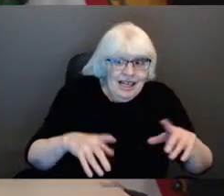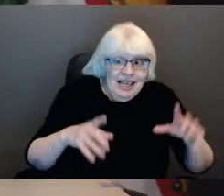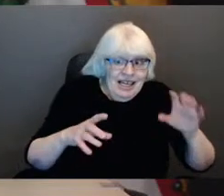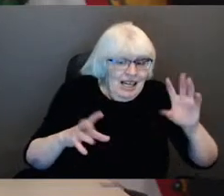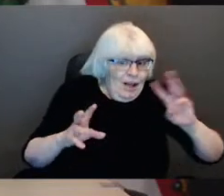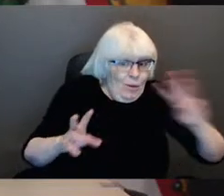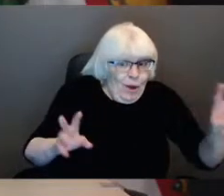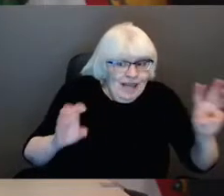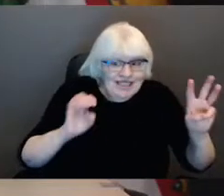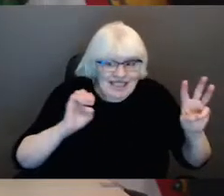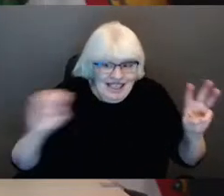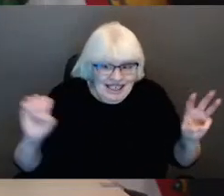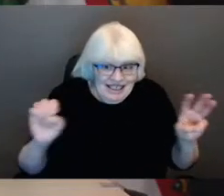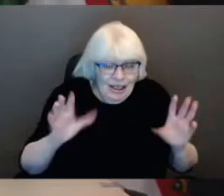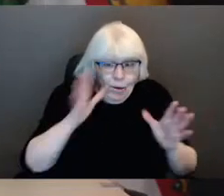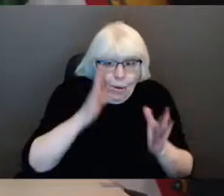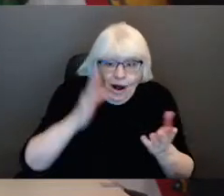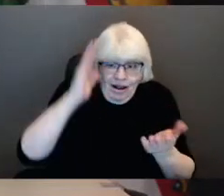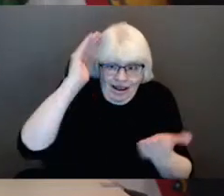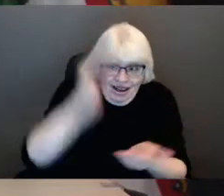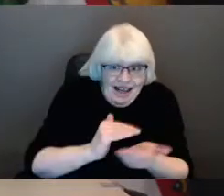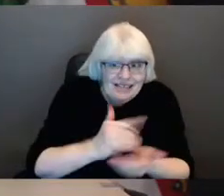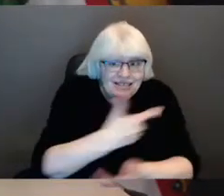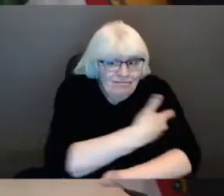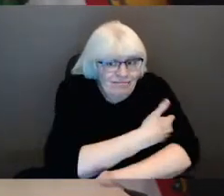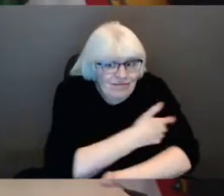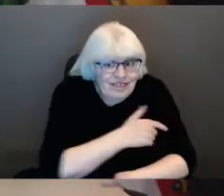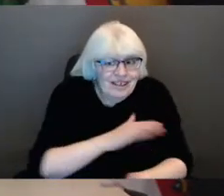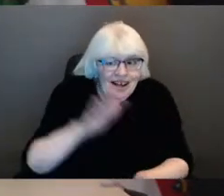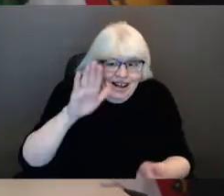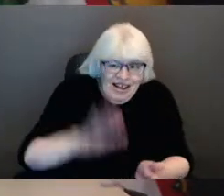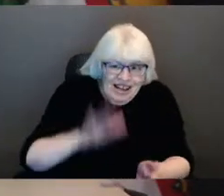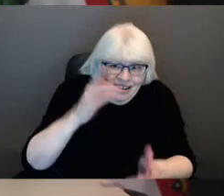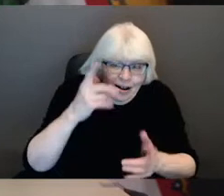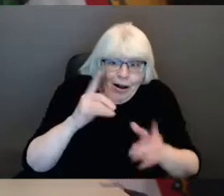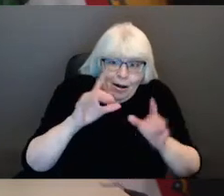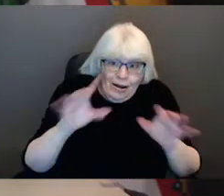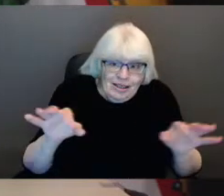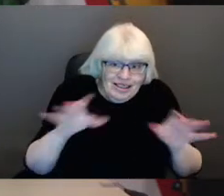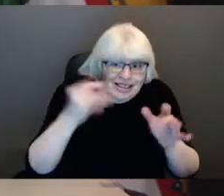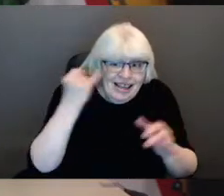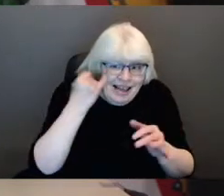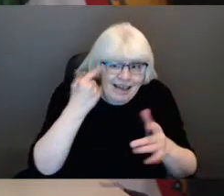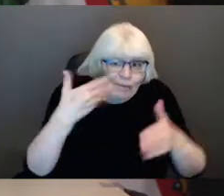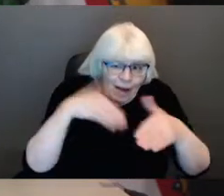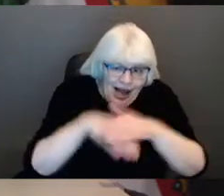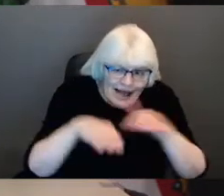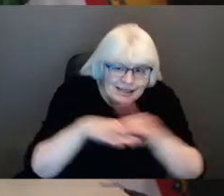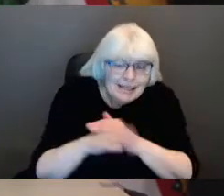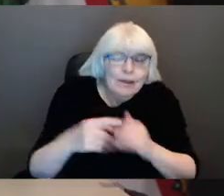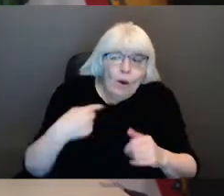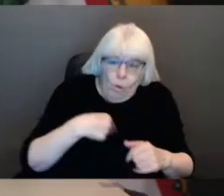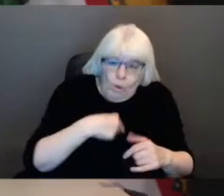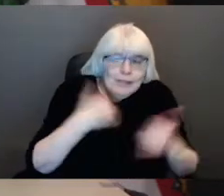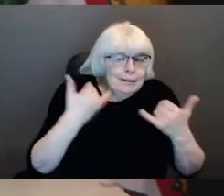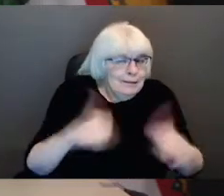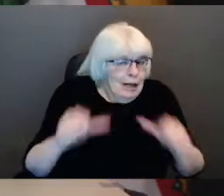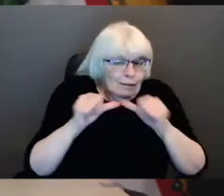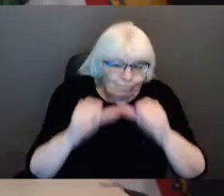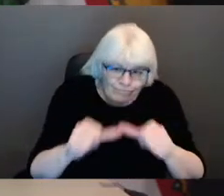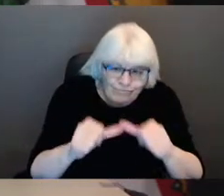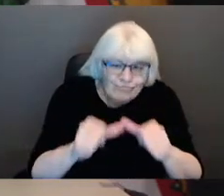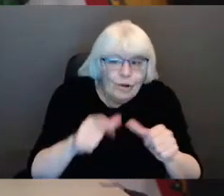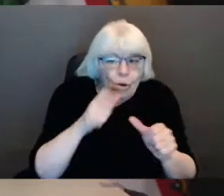if it's about access, we can work and will continue to work on making sure that there's access as much as we